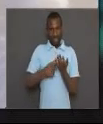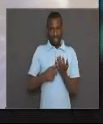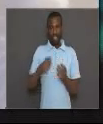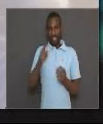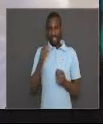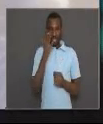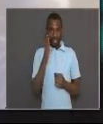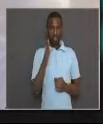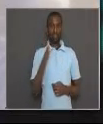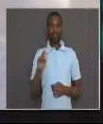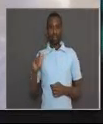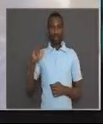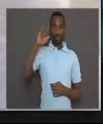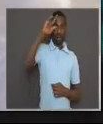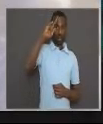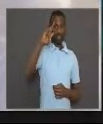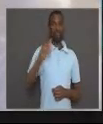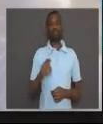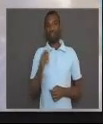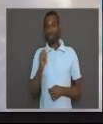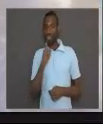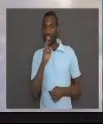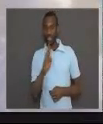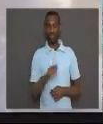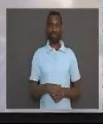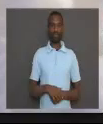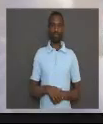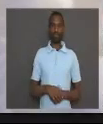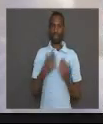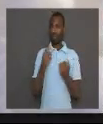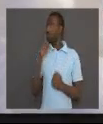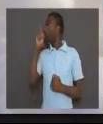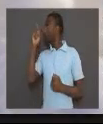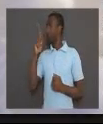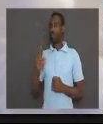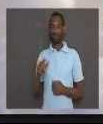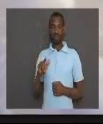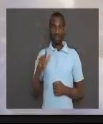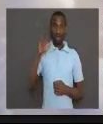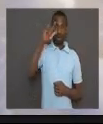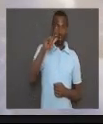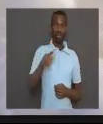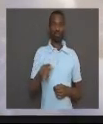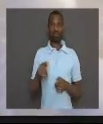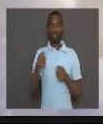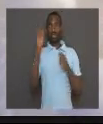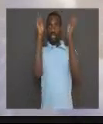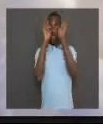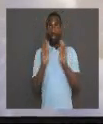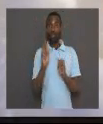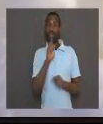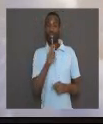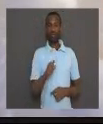We use rudders on the wings of a plane to occasionally oppose